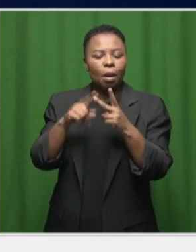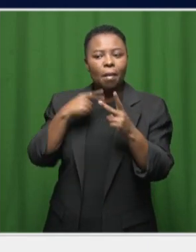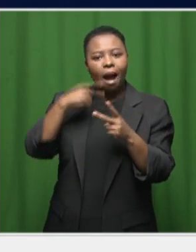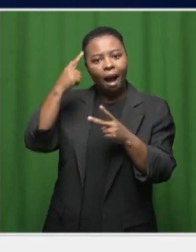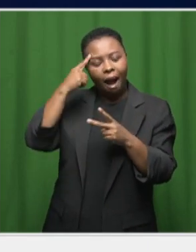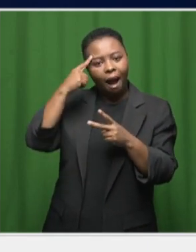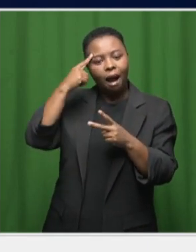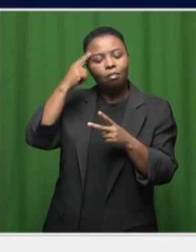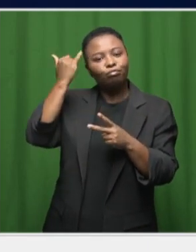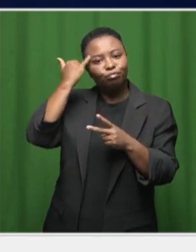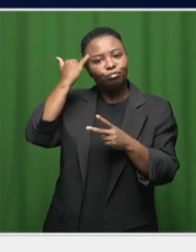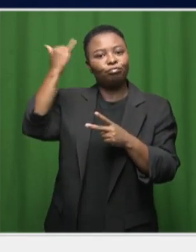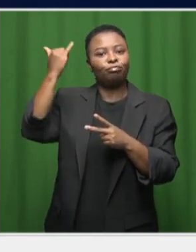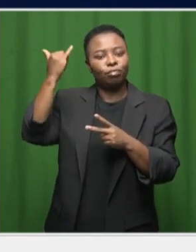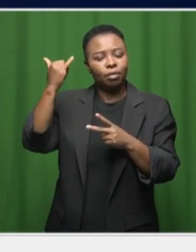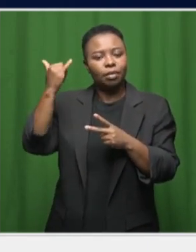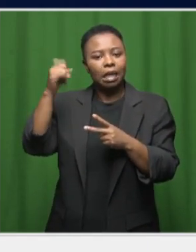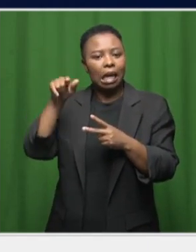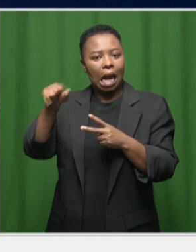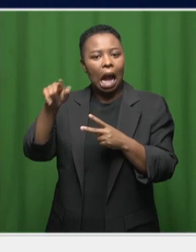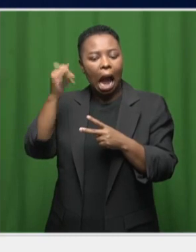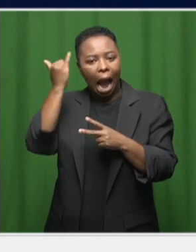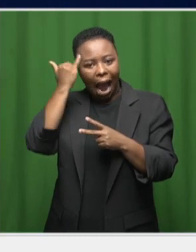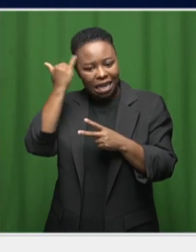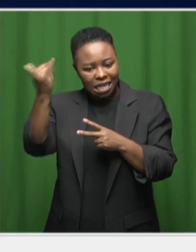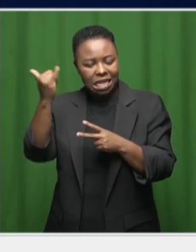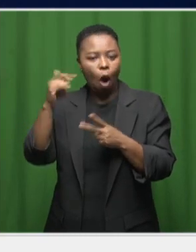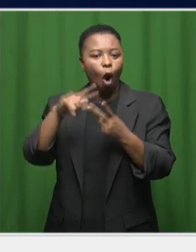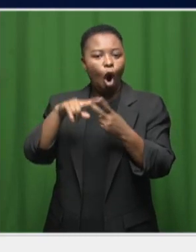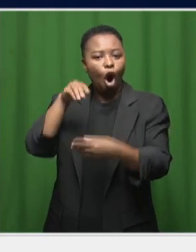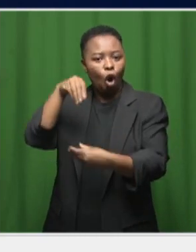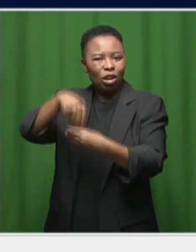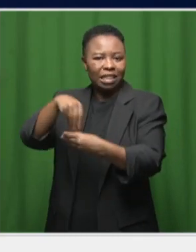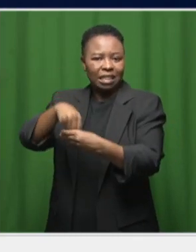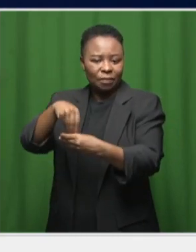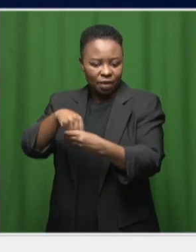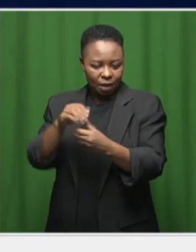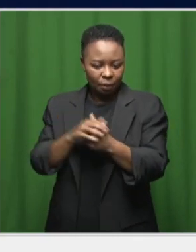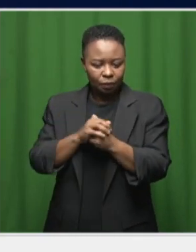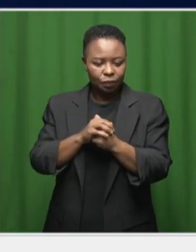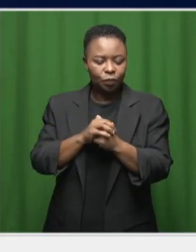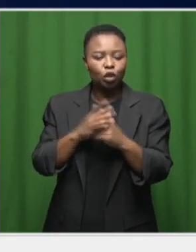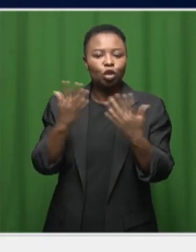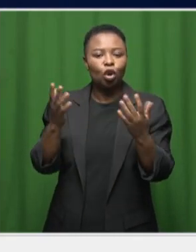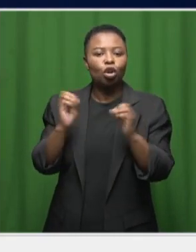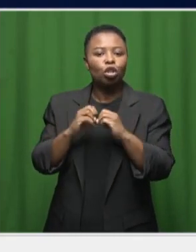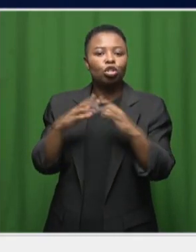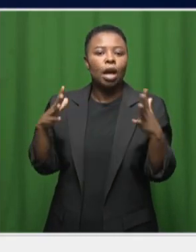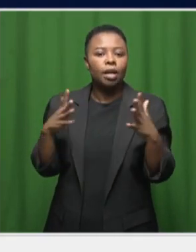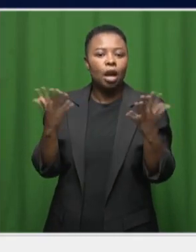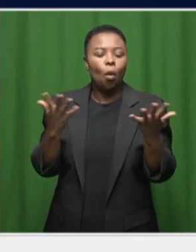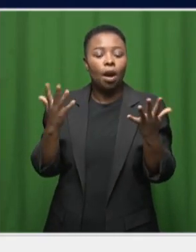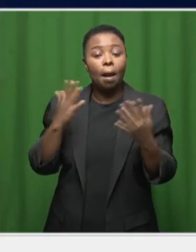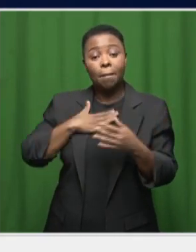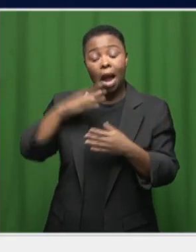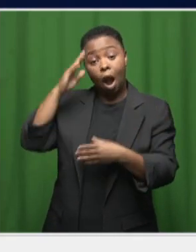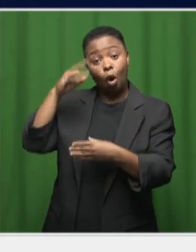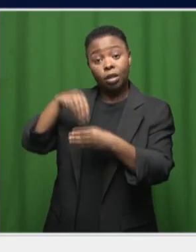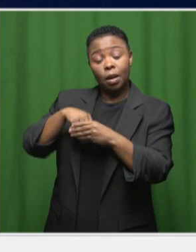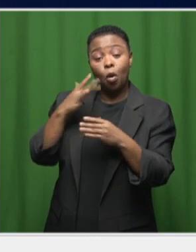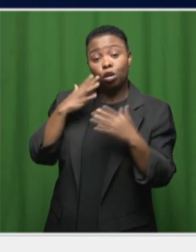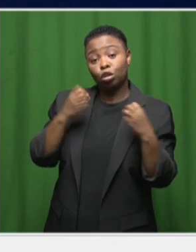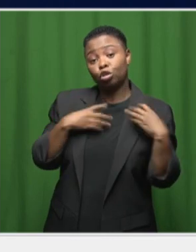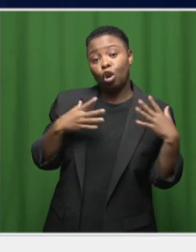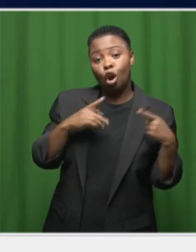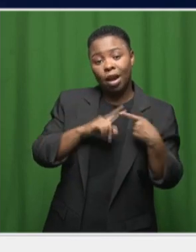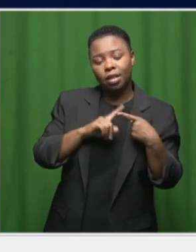with an idea or a concept. And then it started with my concept initially, it was